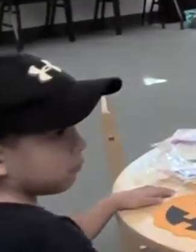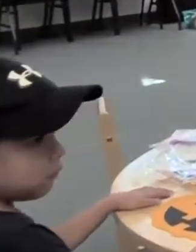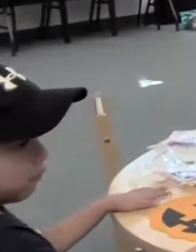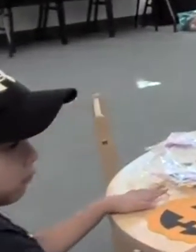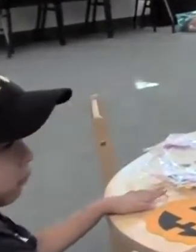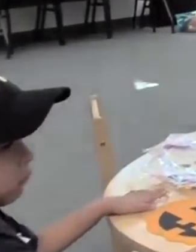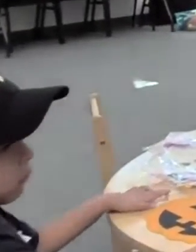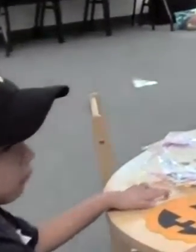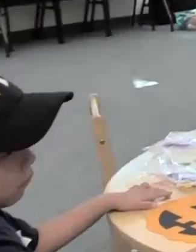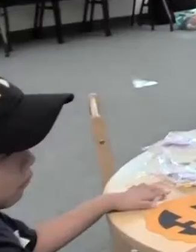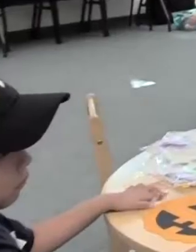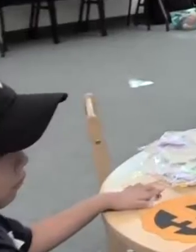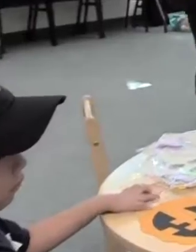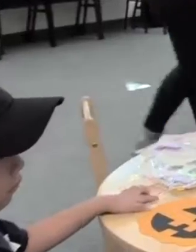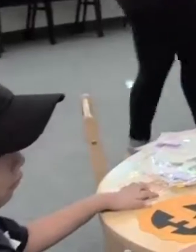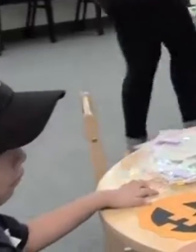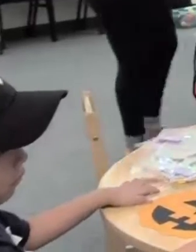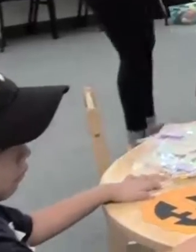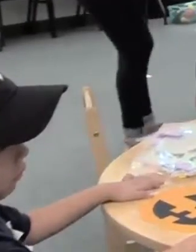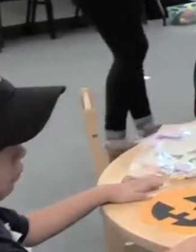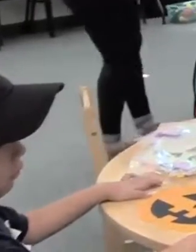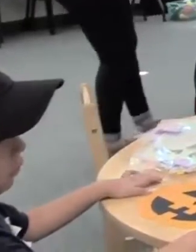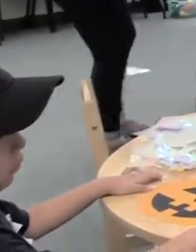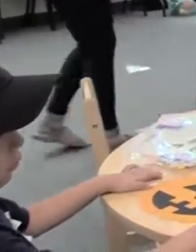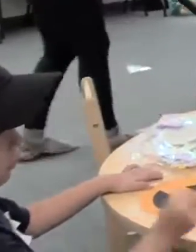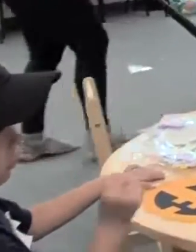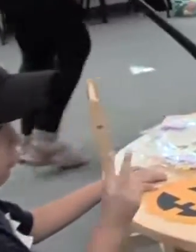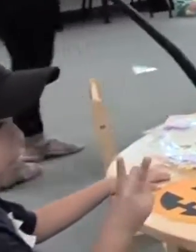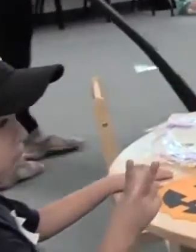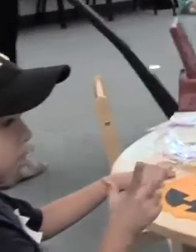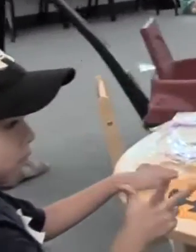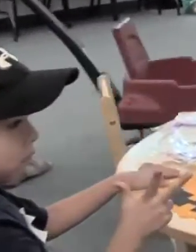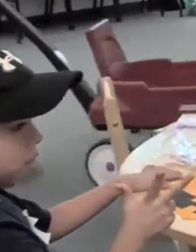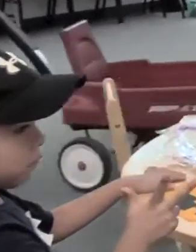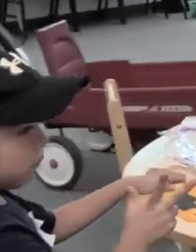with them in sign. A woman in the background pulls a wagon.